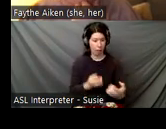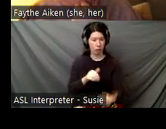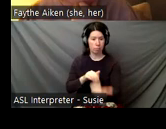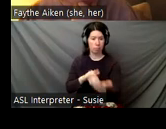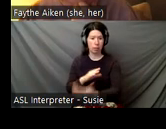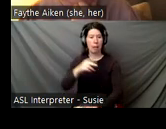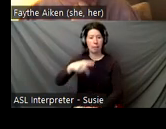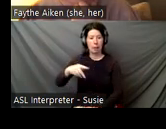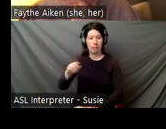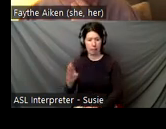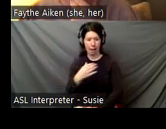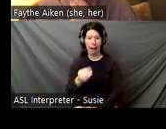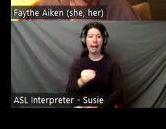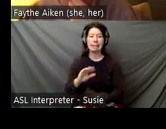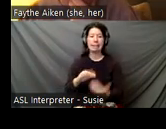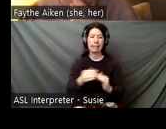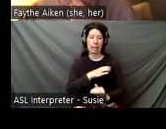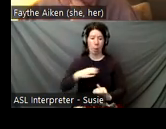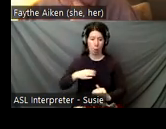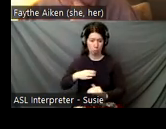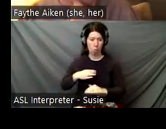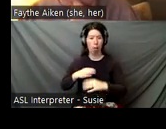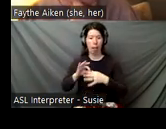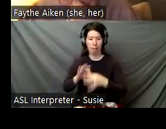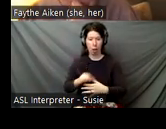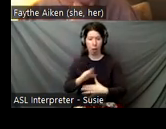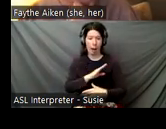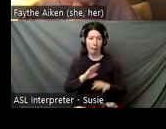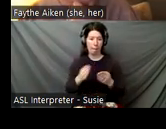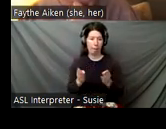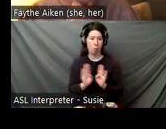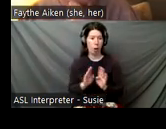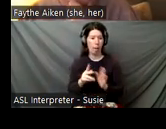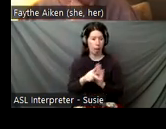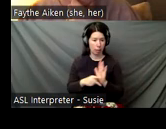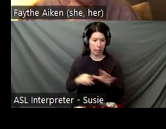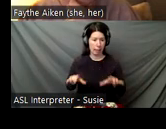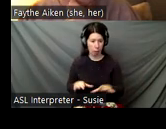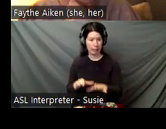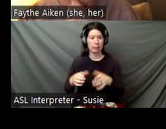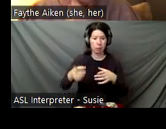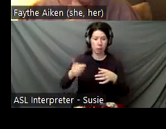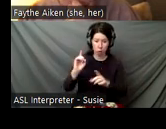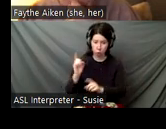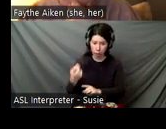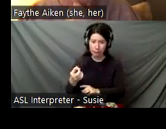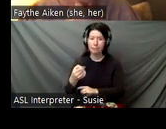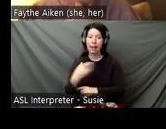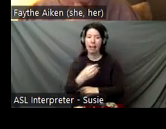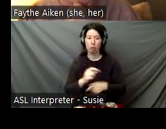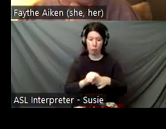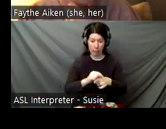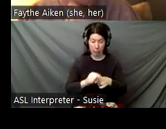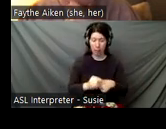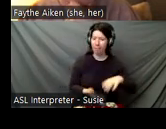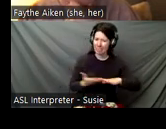Portland Police Bureau and City Council on Bureau policies, practices, directives, and training. To facilitate this work, the